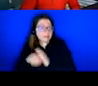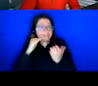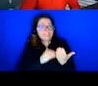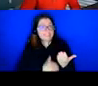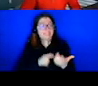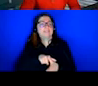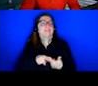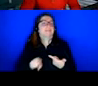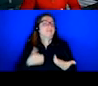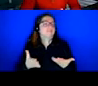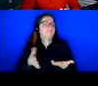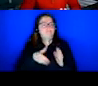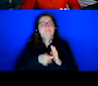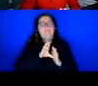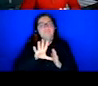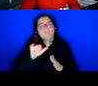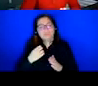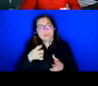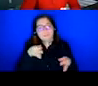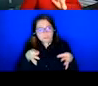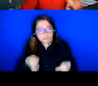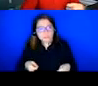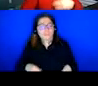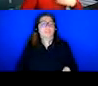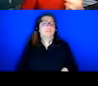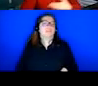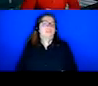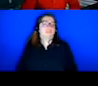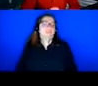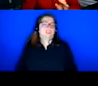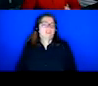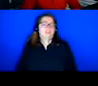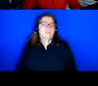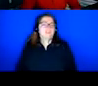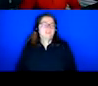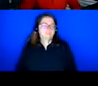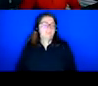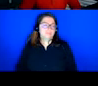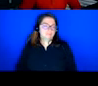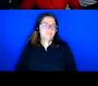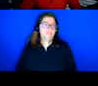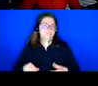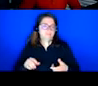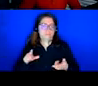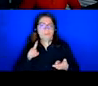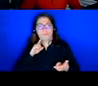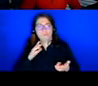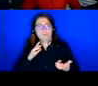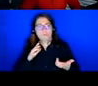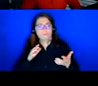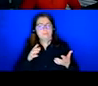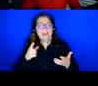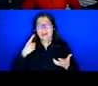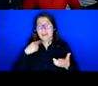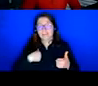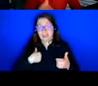job description or job descriptions of things that you want, about things that embrace you as well. I also think of like doing a